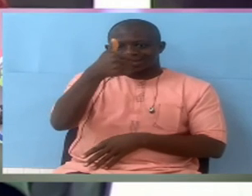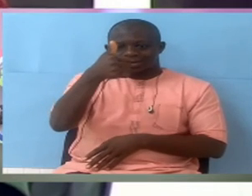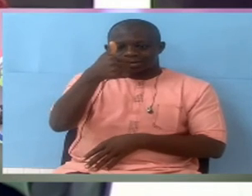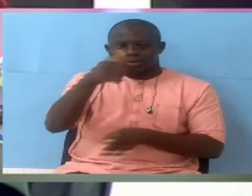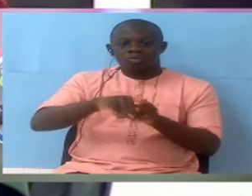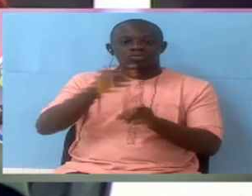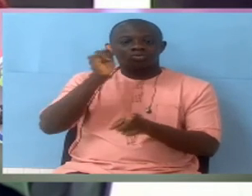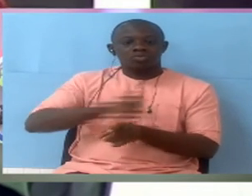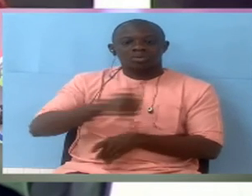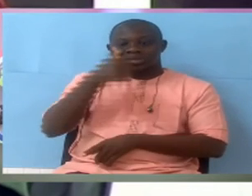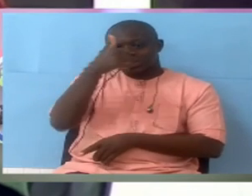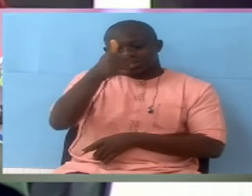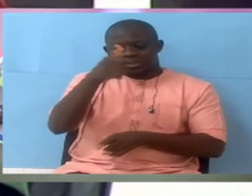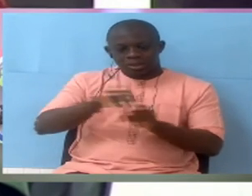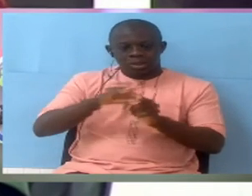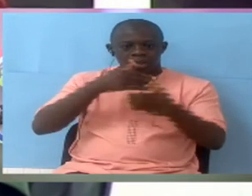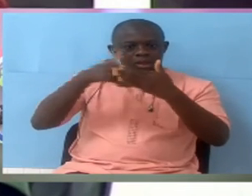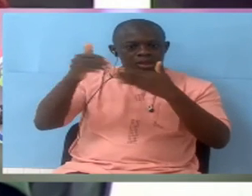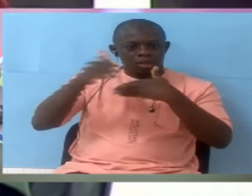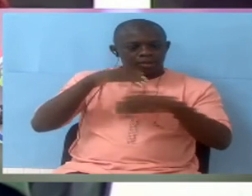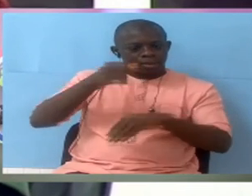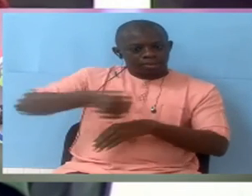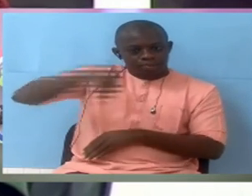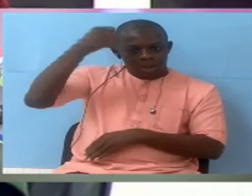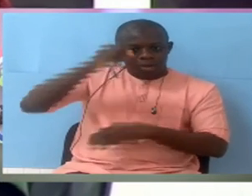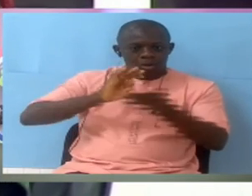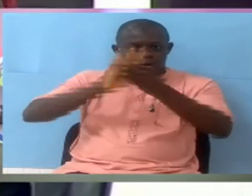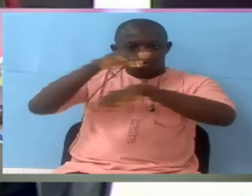ben mbusi nylon lañ sol ci suma bopa bi.